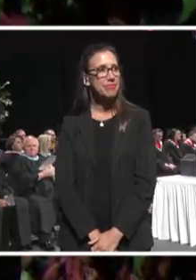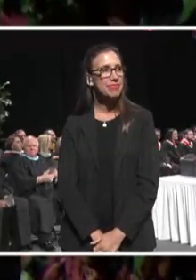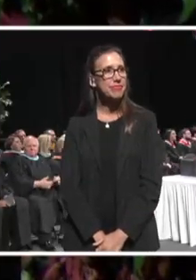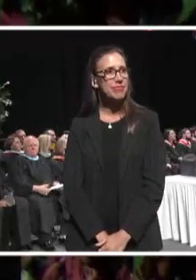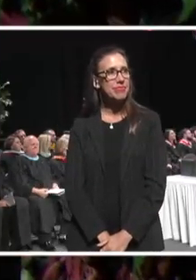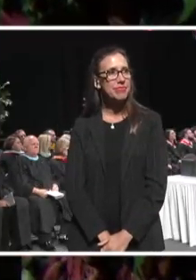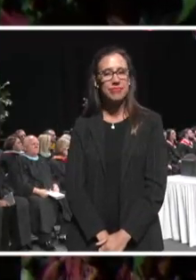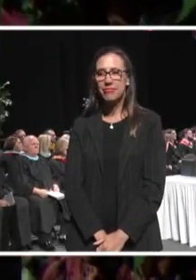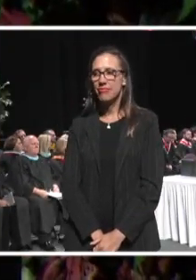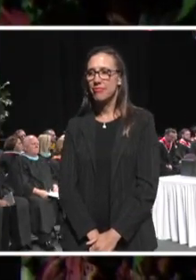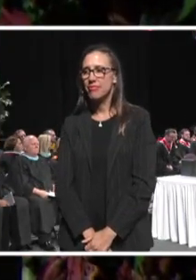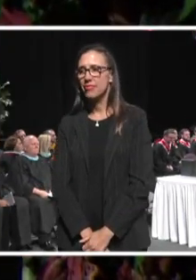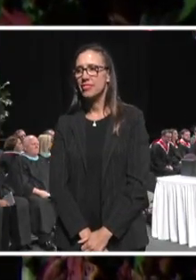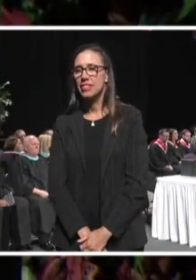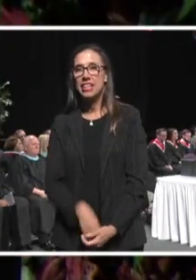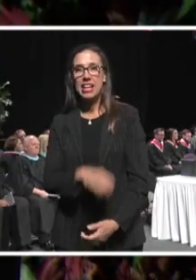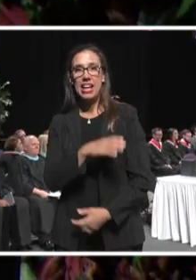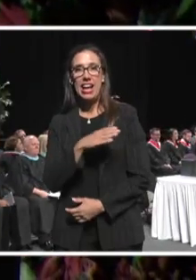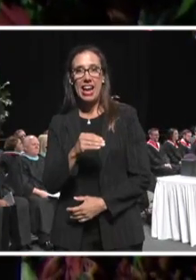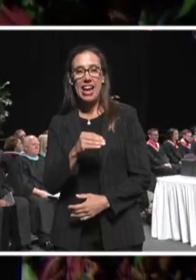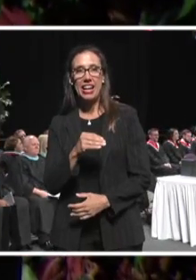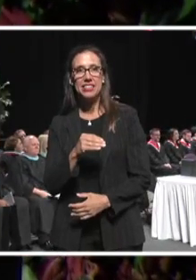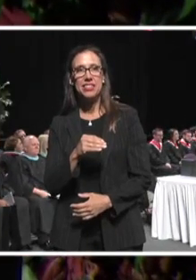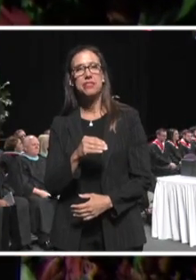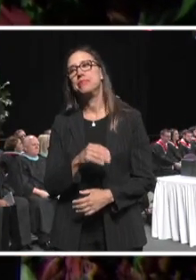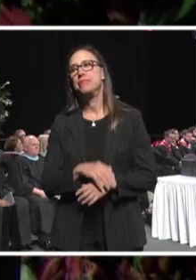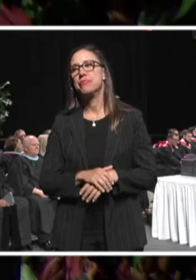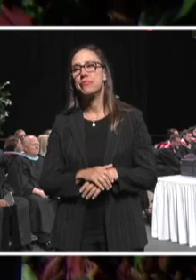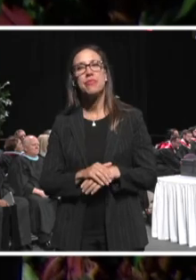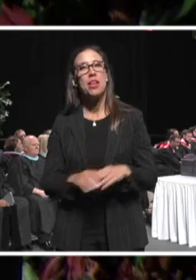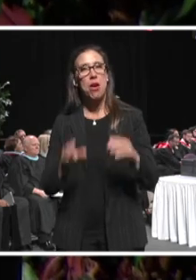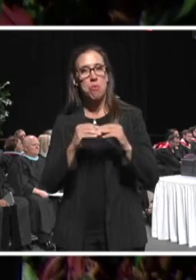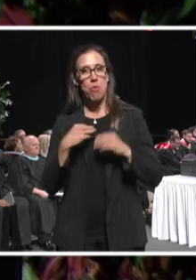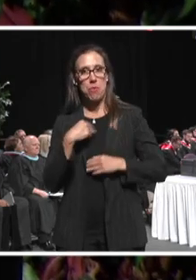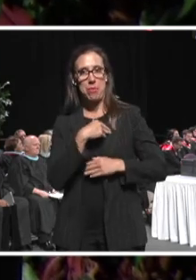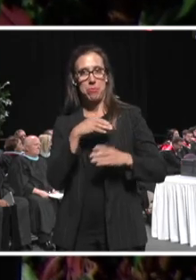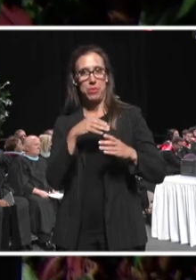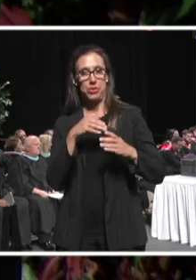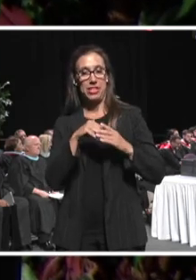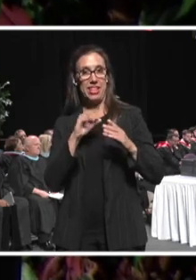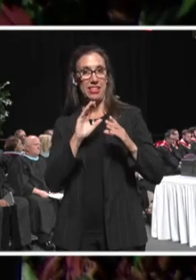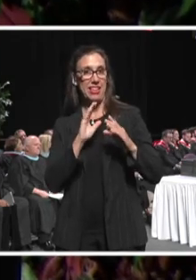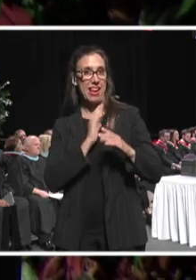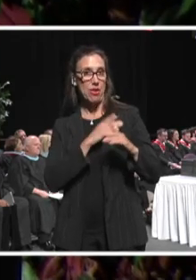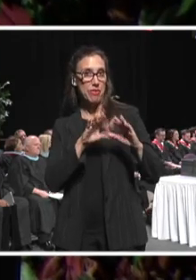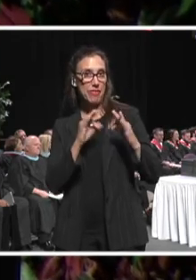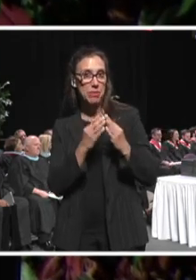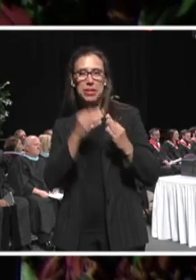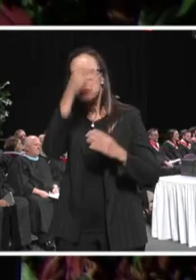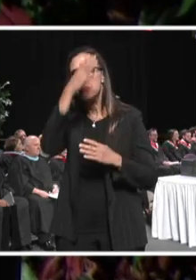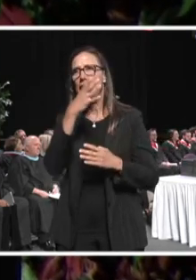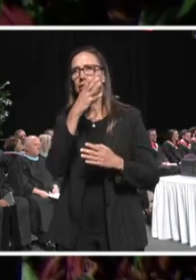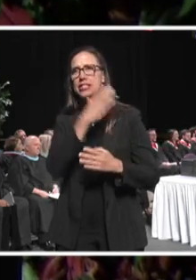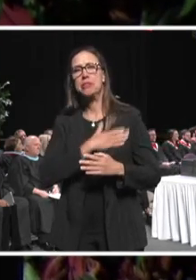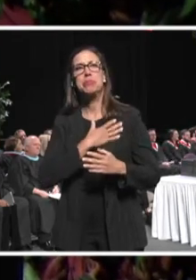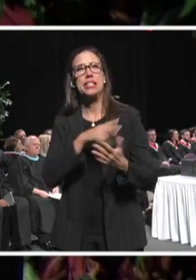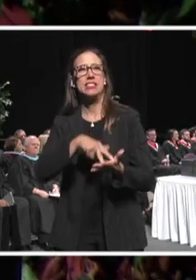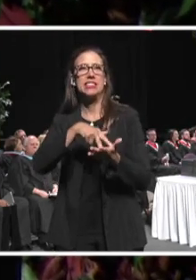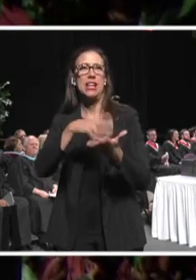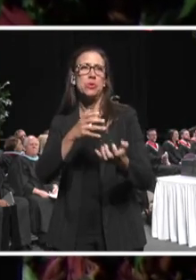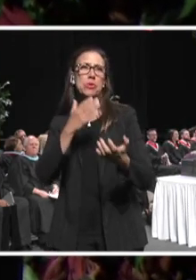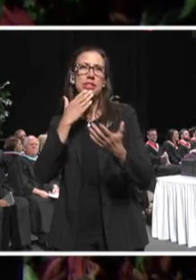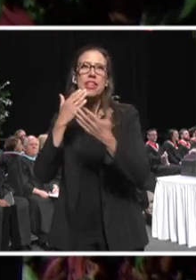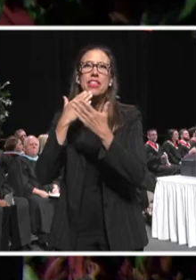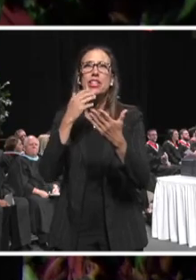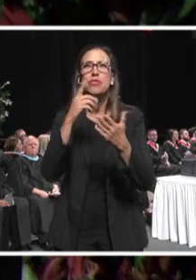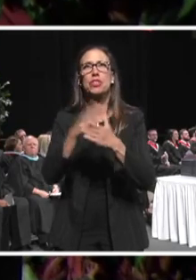Then the extended members of our family who gave us the opportunity to work with these graduates. Parents, please stand. We want to thank you